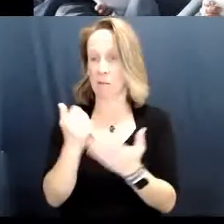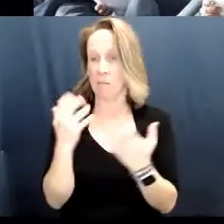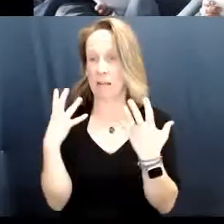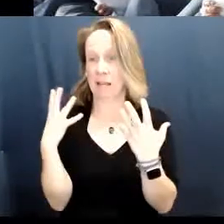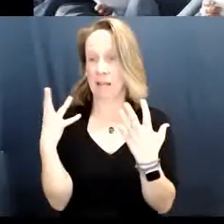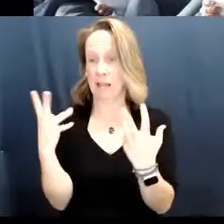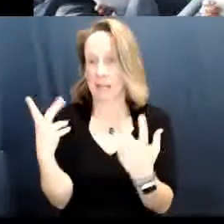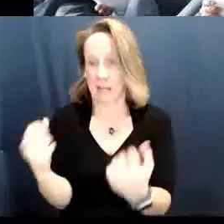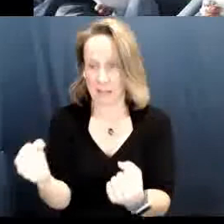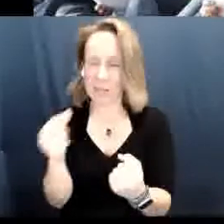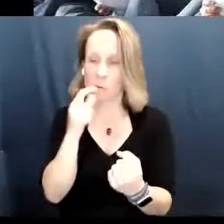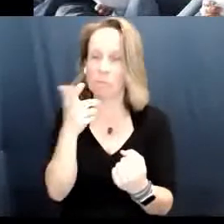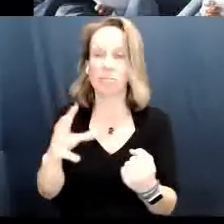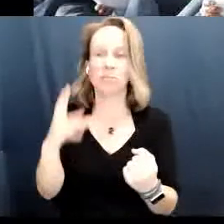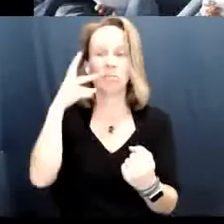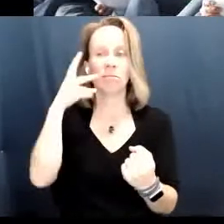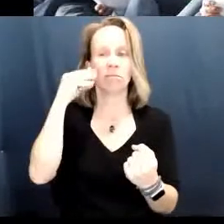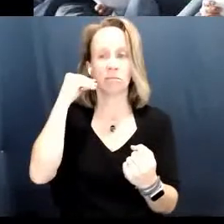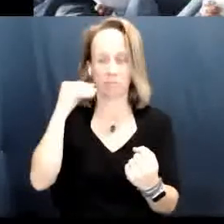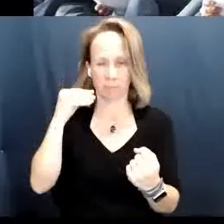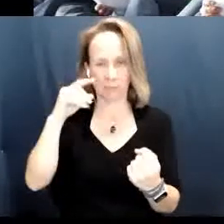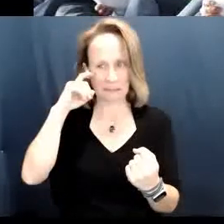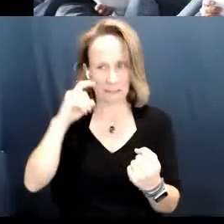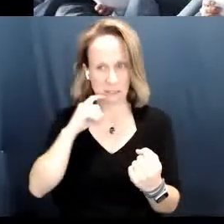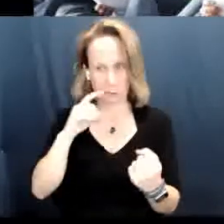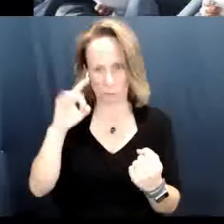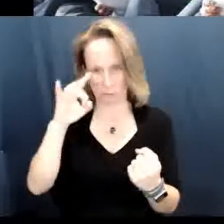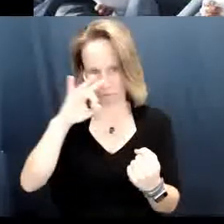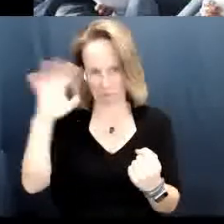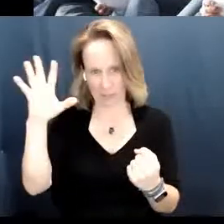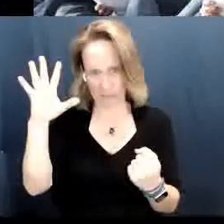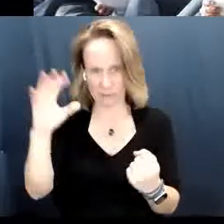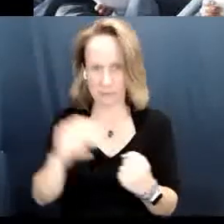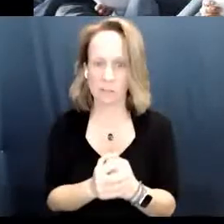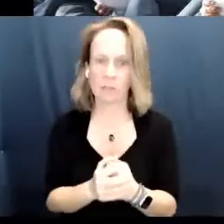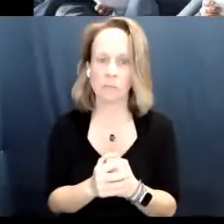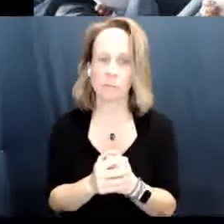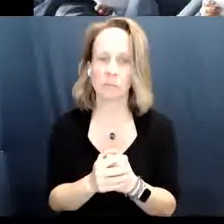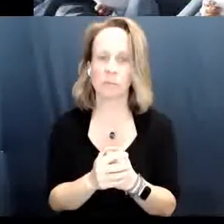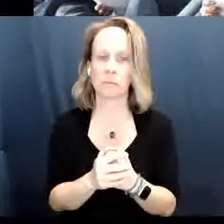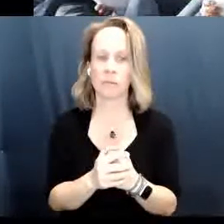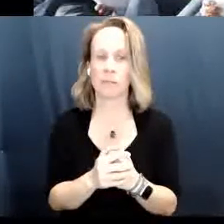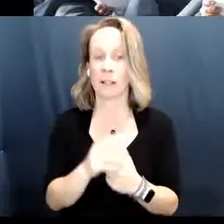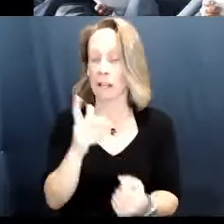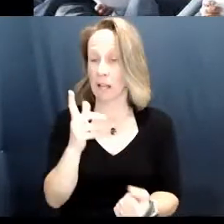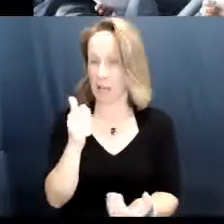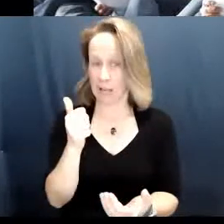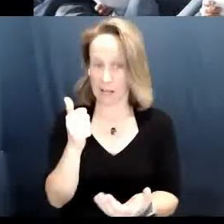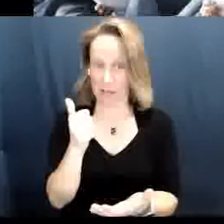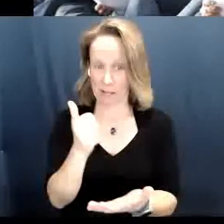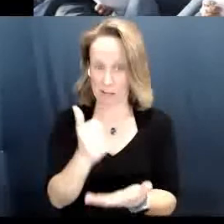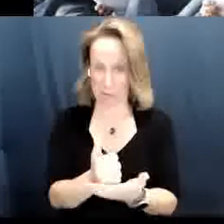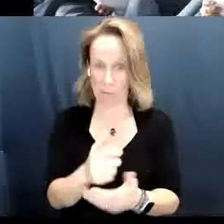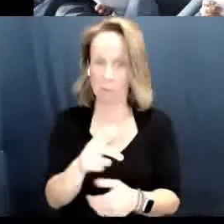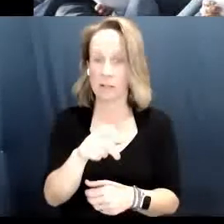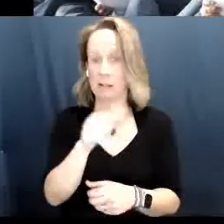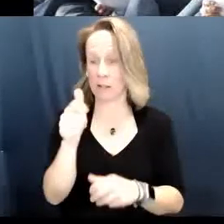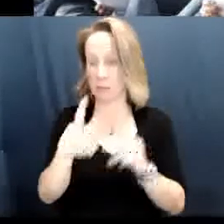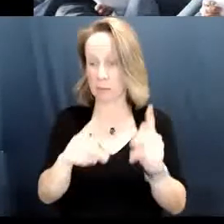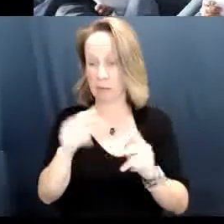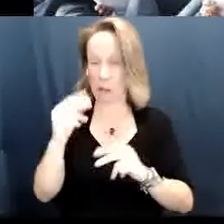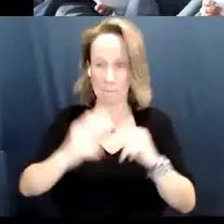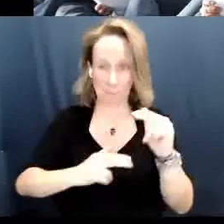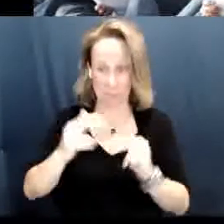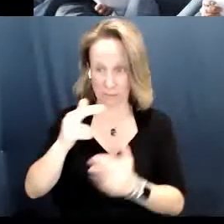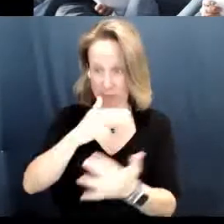sexual violence. The difference between a sexual violence support group and other groups is its emphasis on building social skills